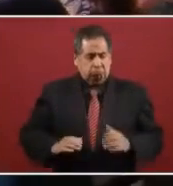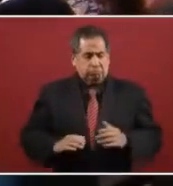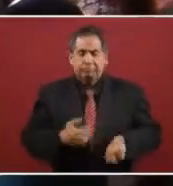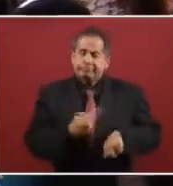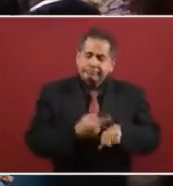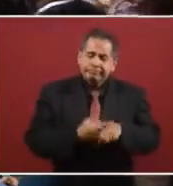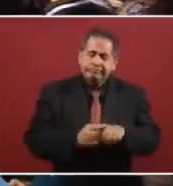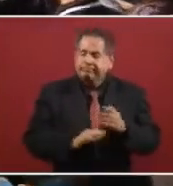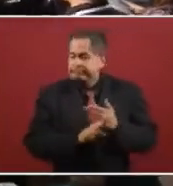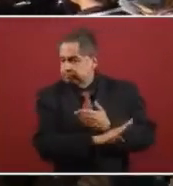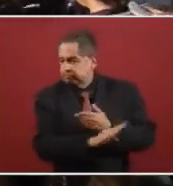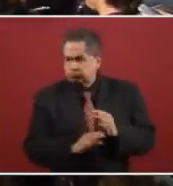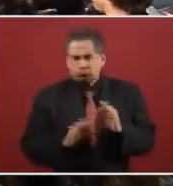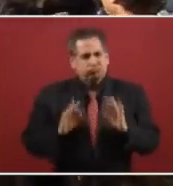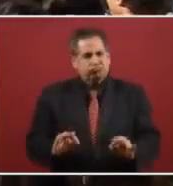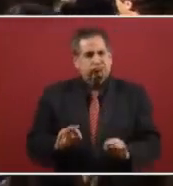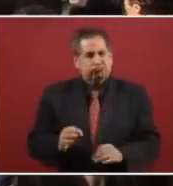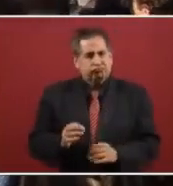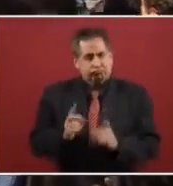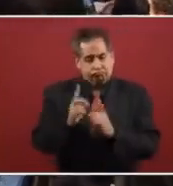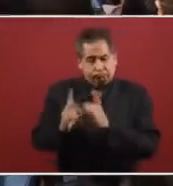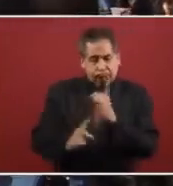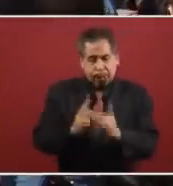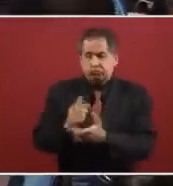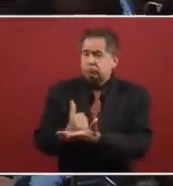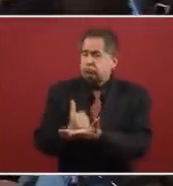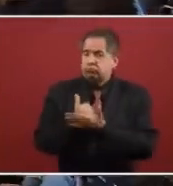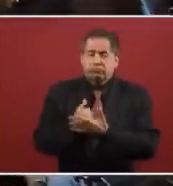to prevent diseases.